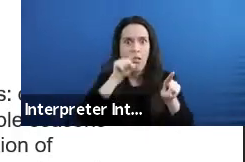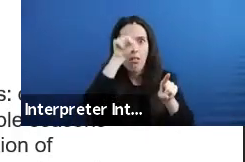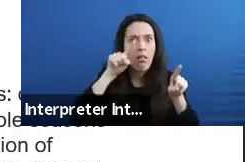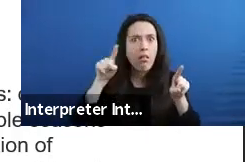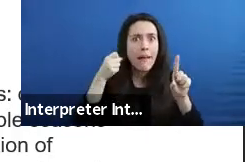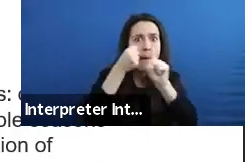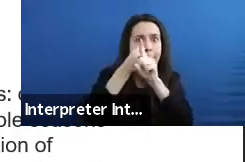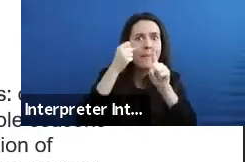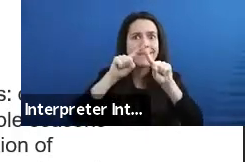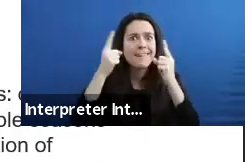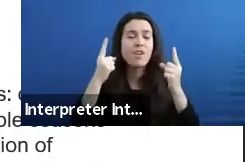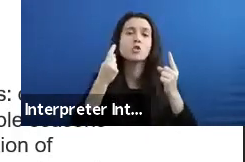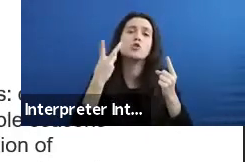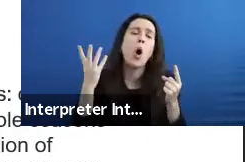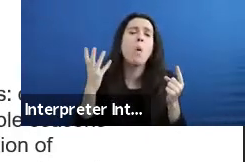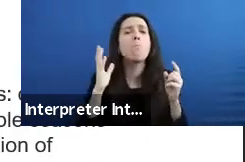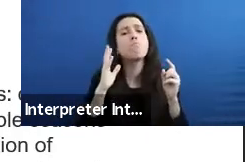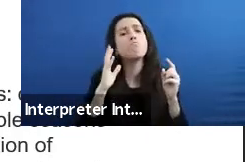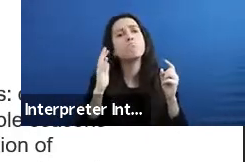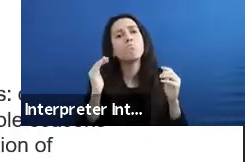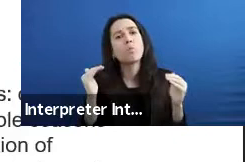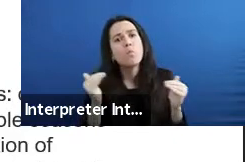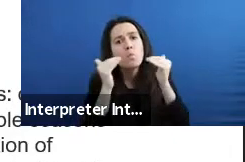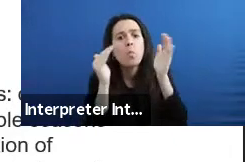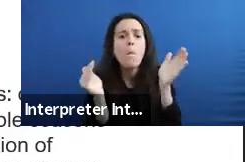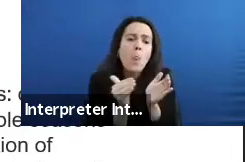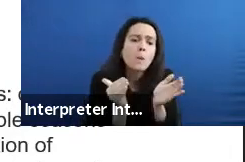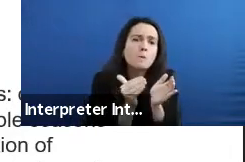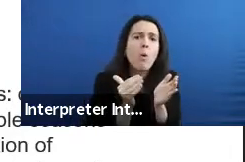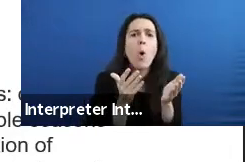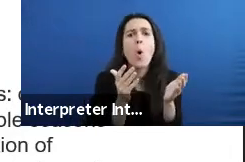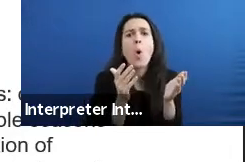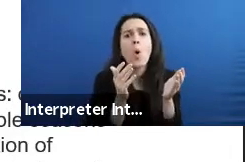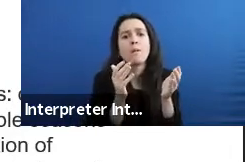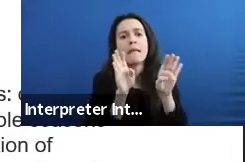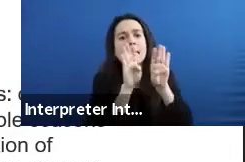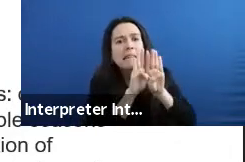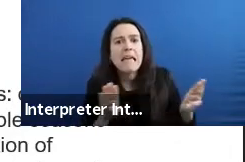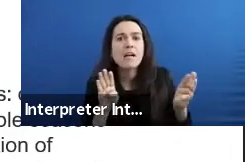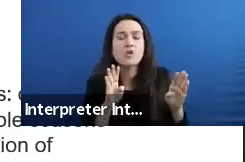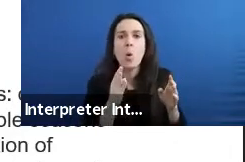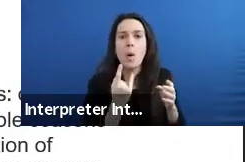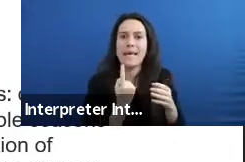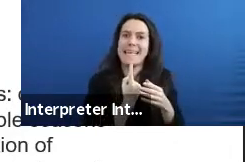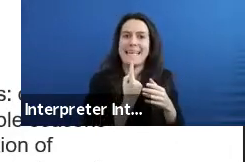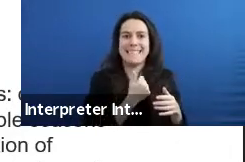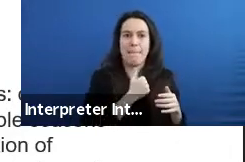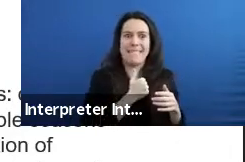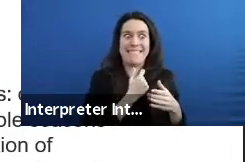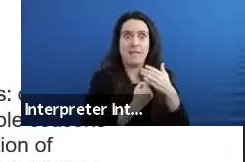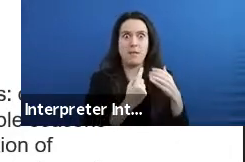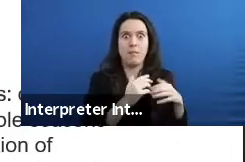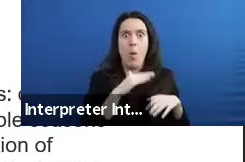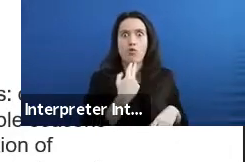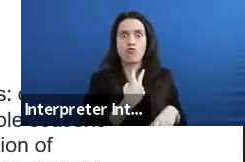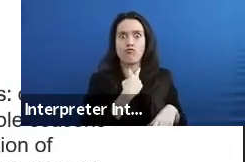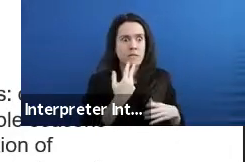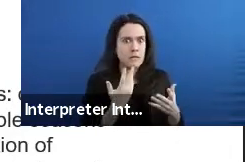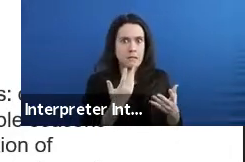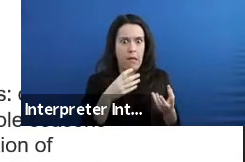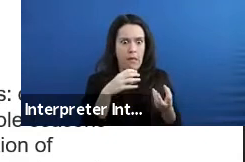instance, for smaller companies or smaller theaters, and the independent scene is quite at risk.